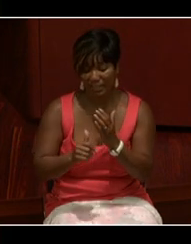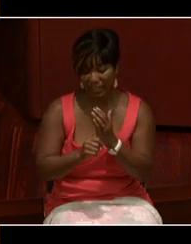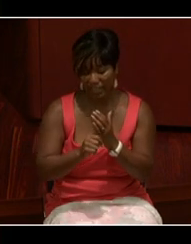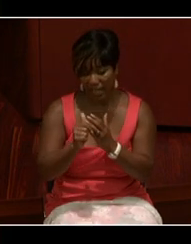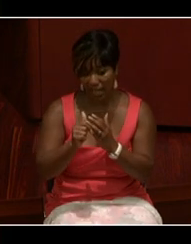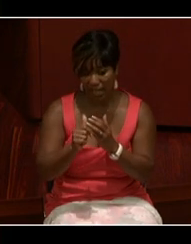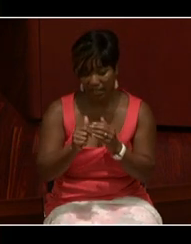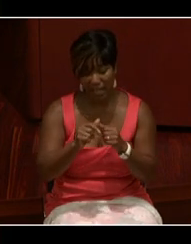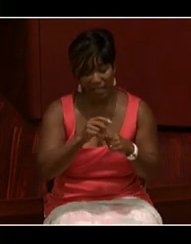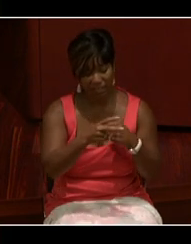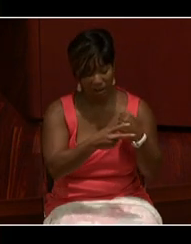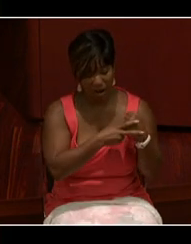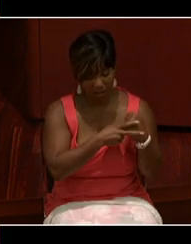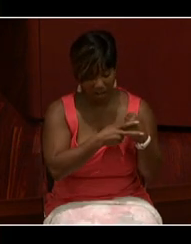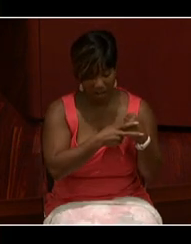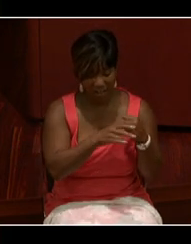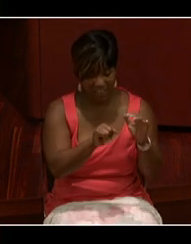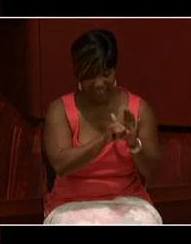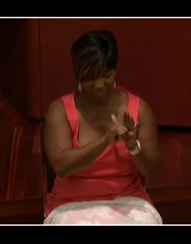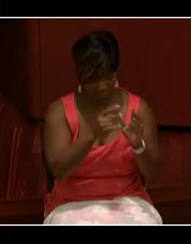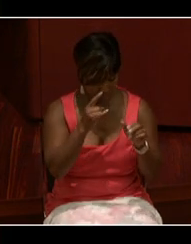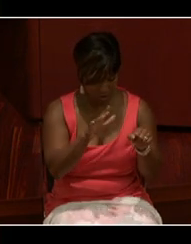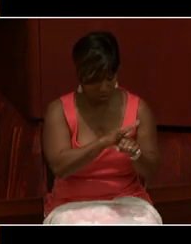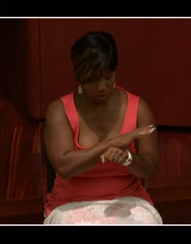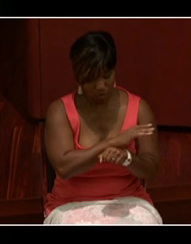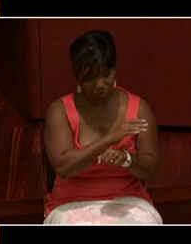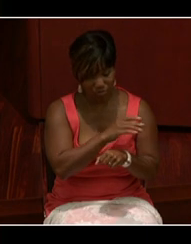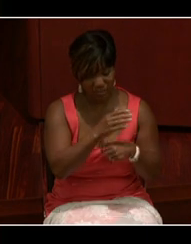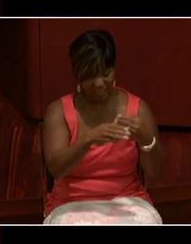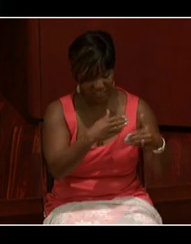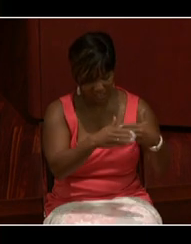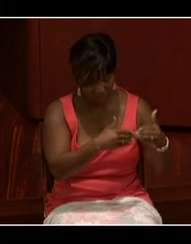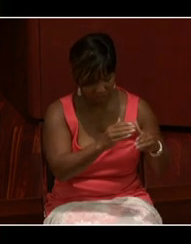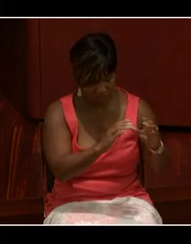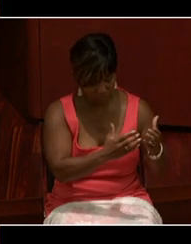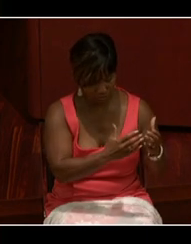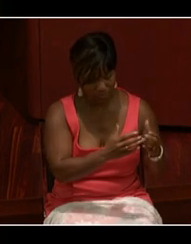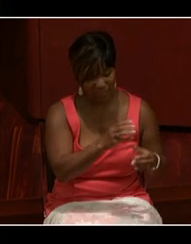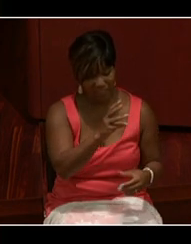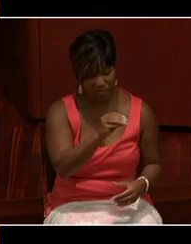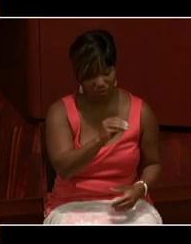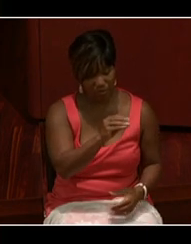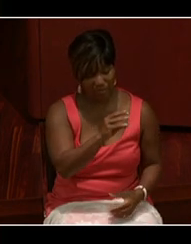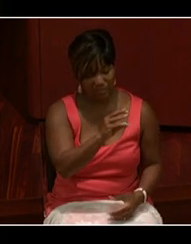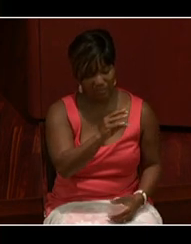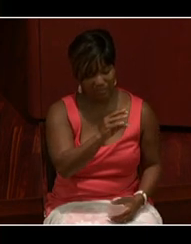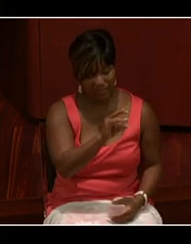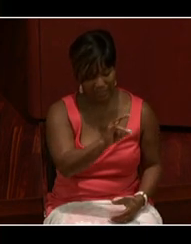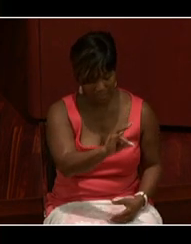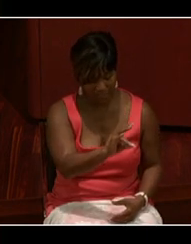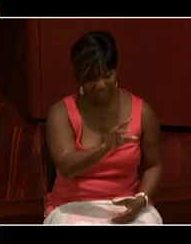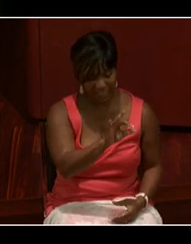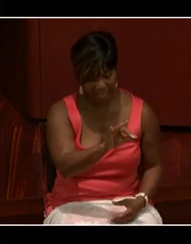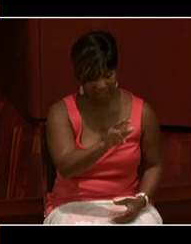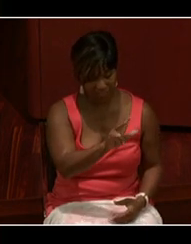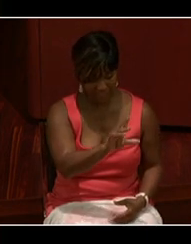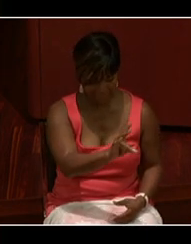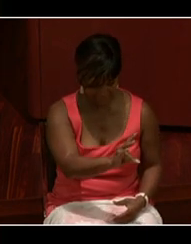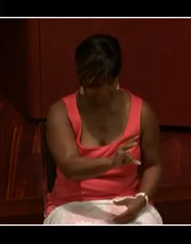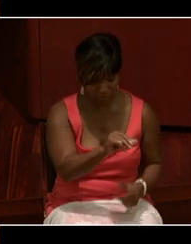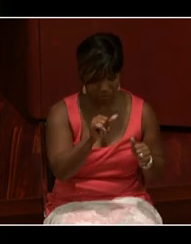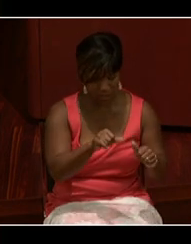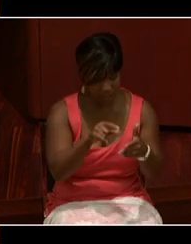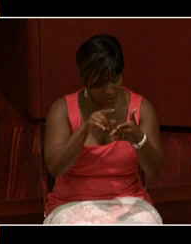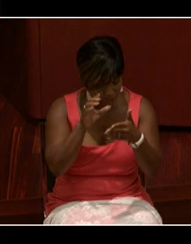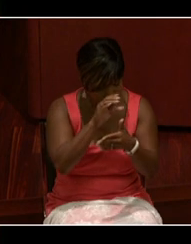Archives identifier for the whole series is 607937. So as I mentioned earlier, you can search by that number